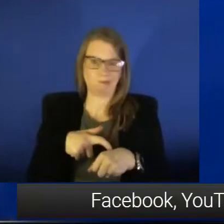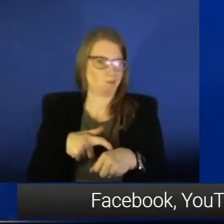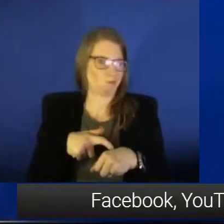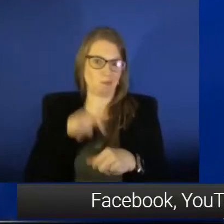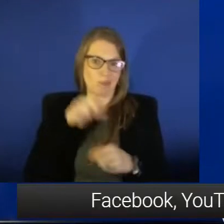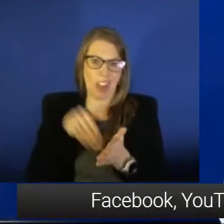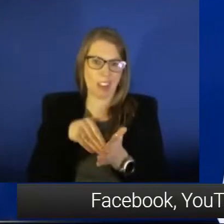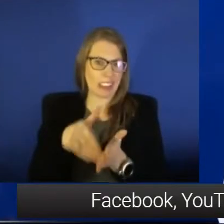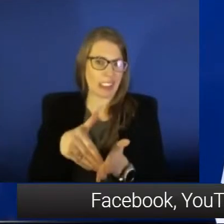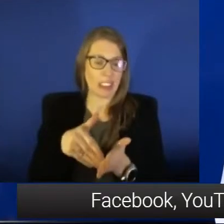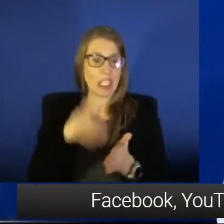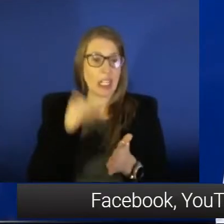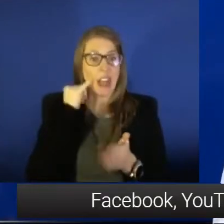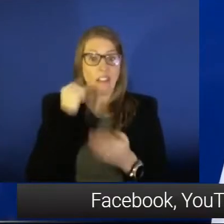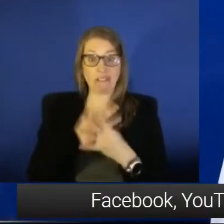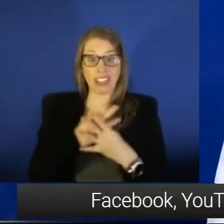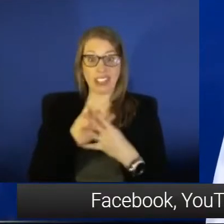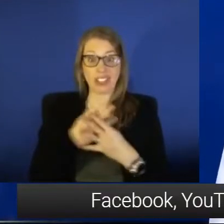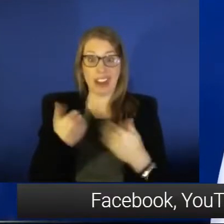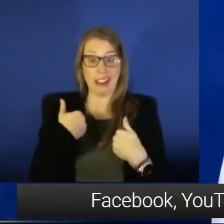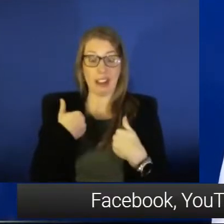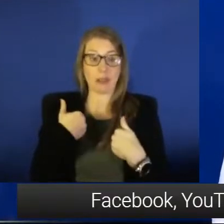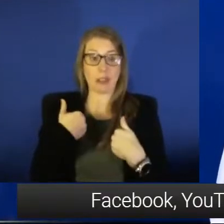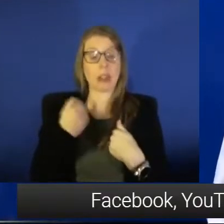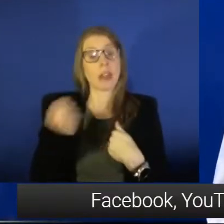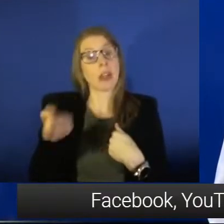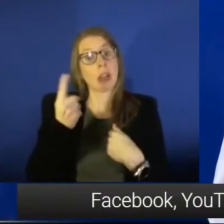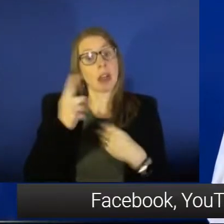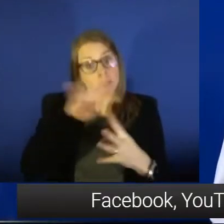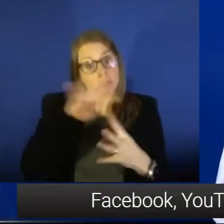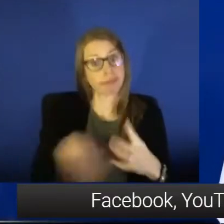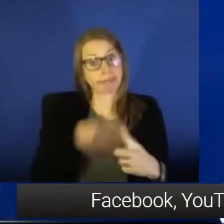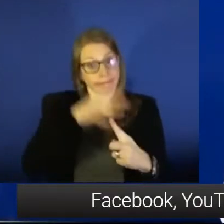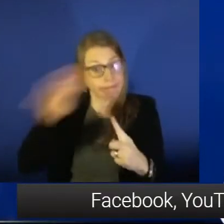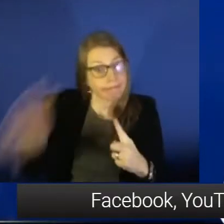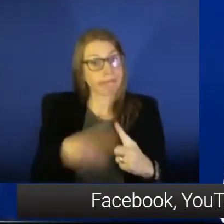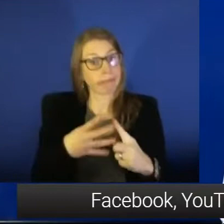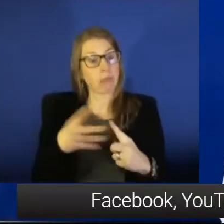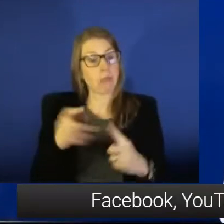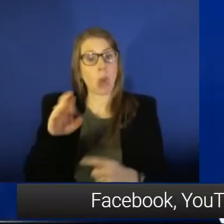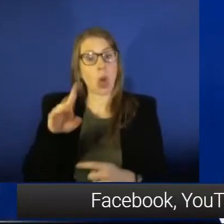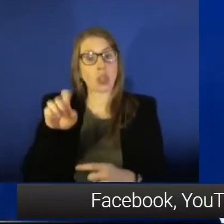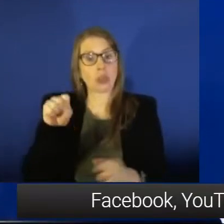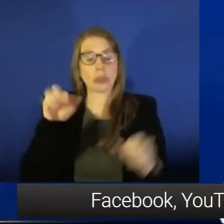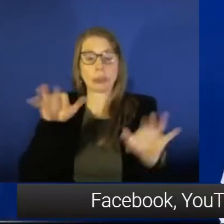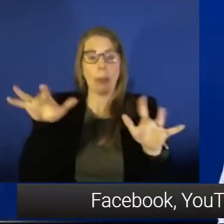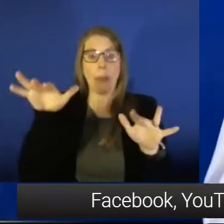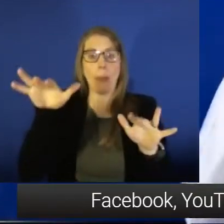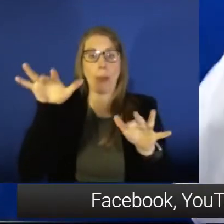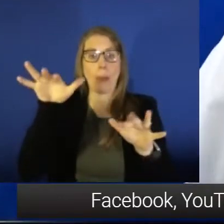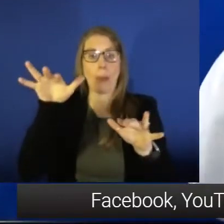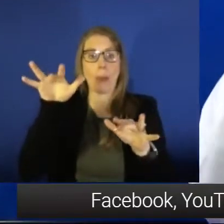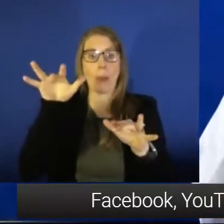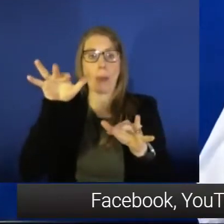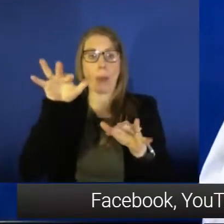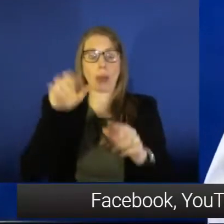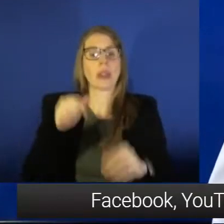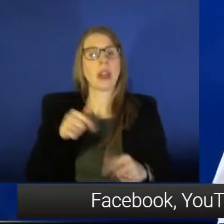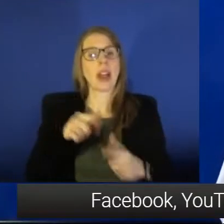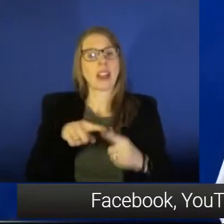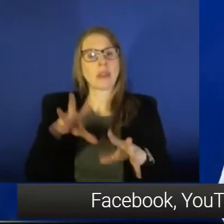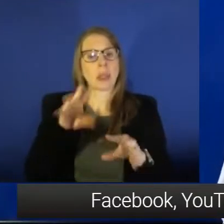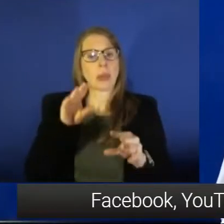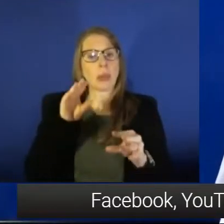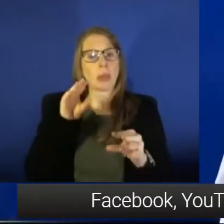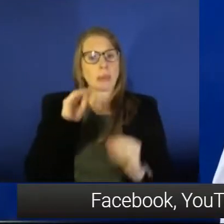have the filter, unless you're moving the air through a long time, the particles get suspended in the air for a while, then you breathe them. Here, with the negative airflow